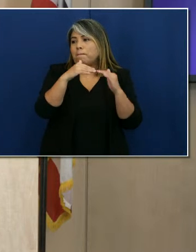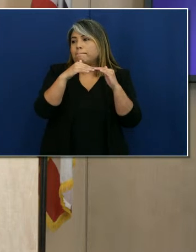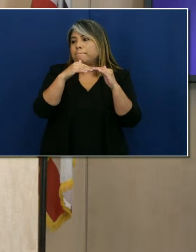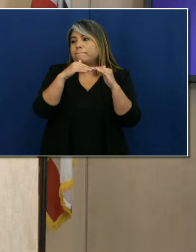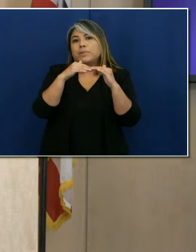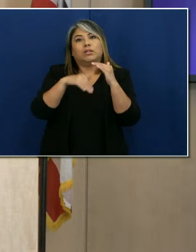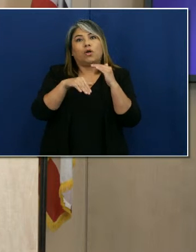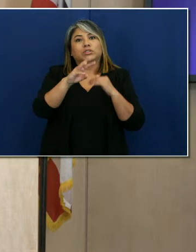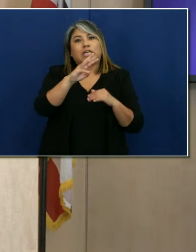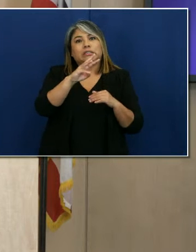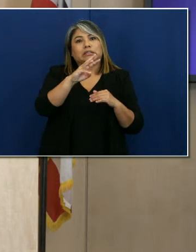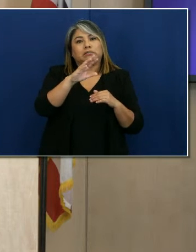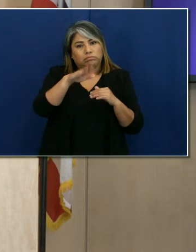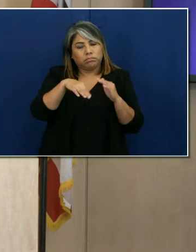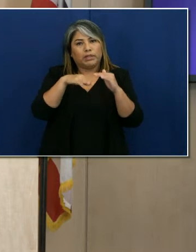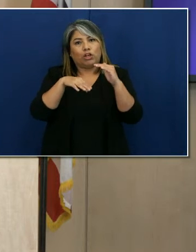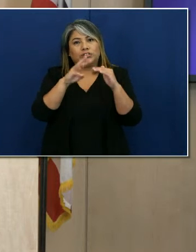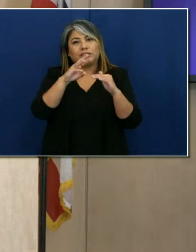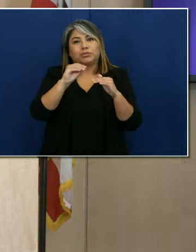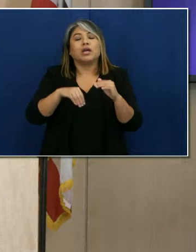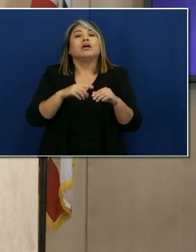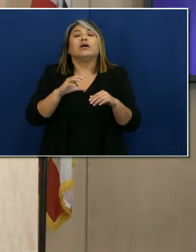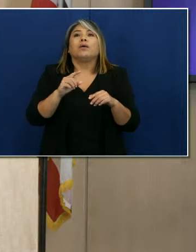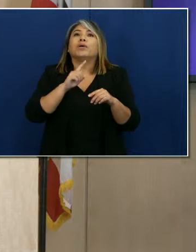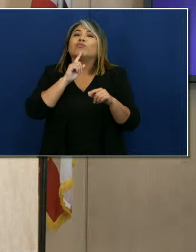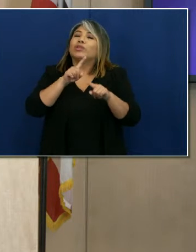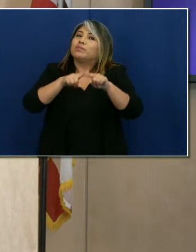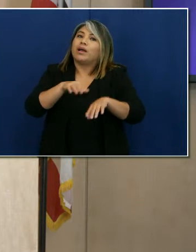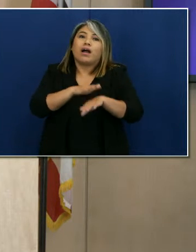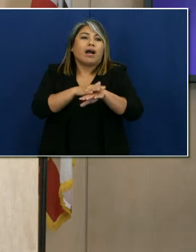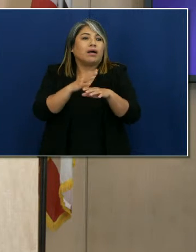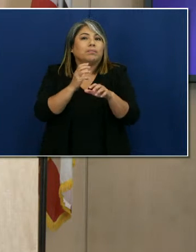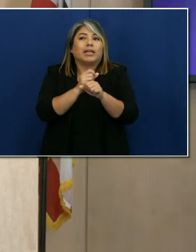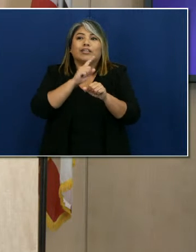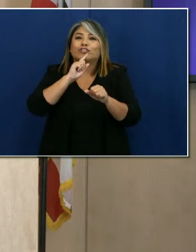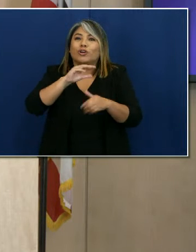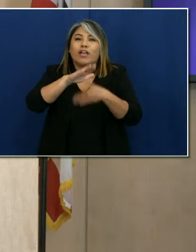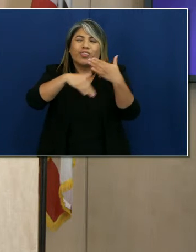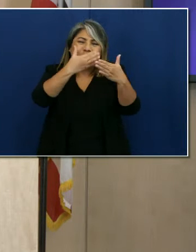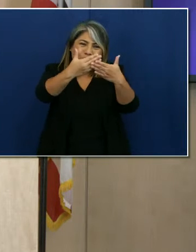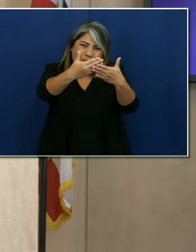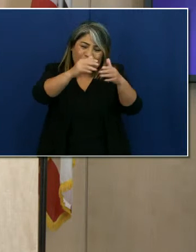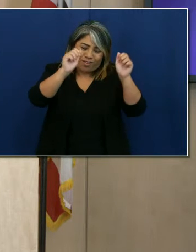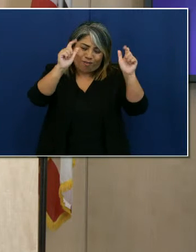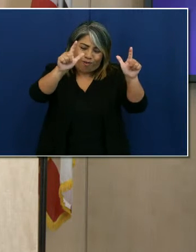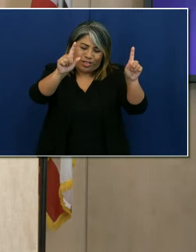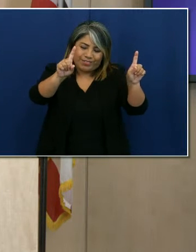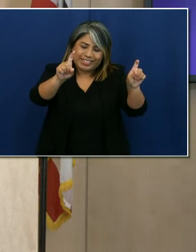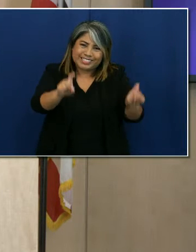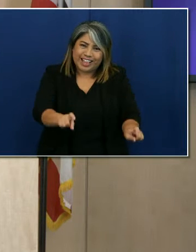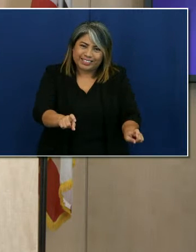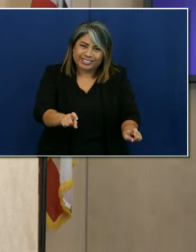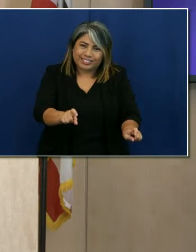below 6. But again, it's really predicated on making sure that all of the tests are